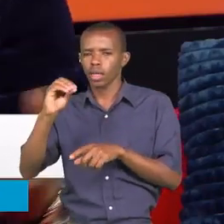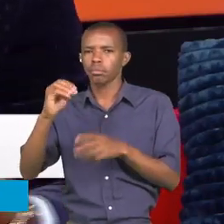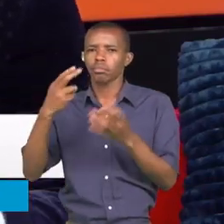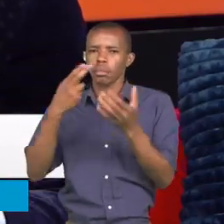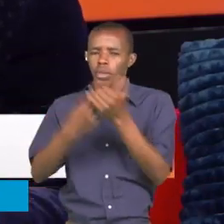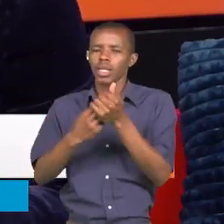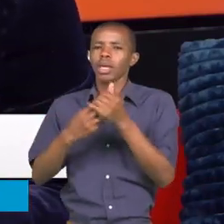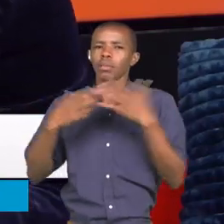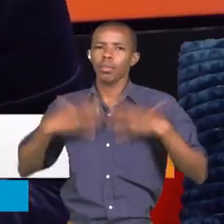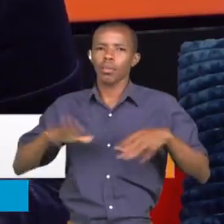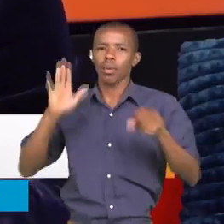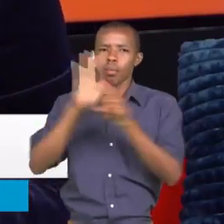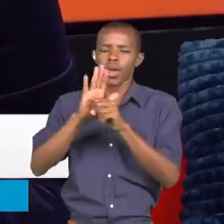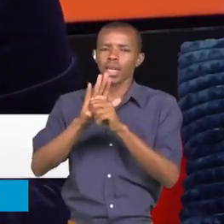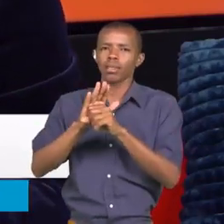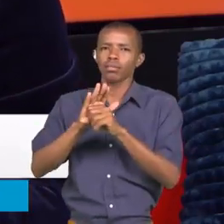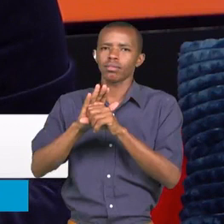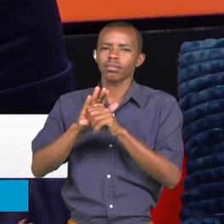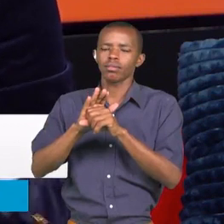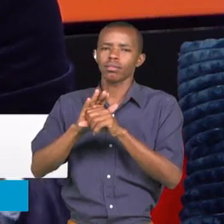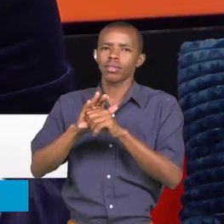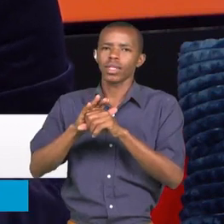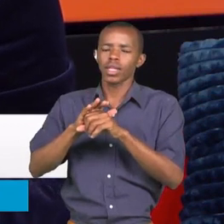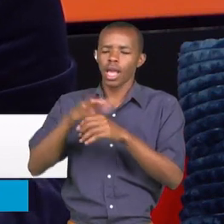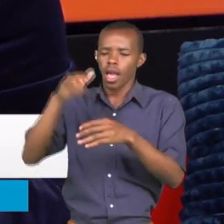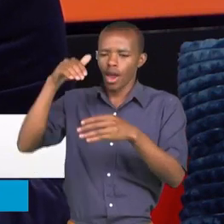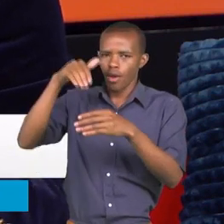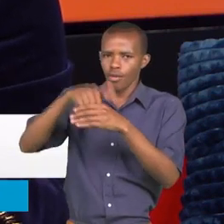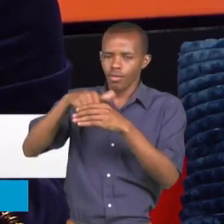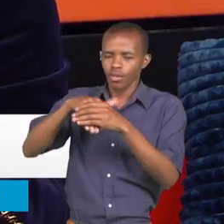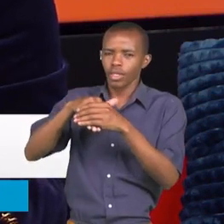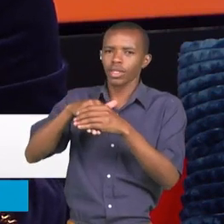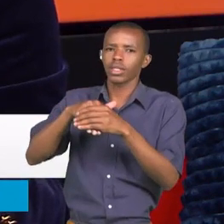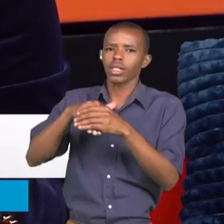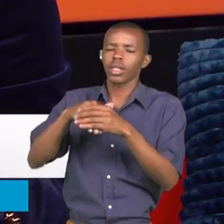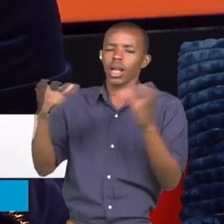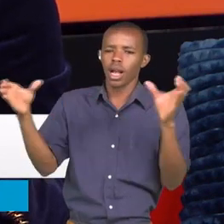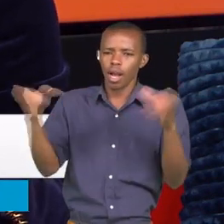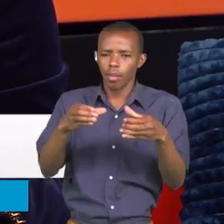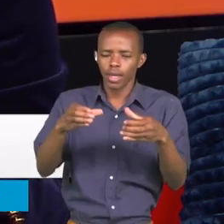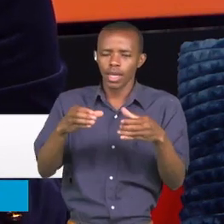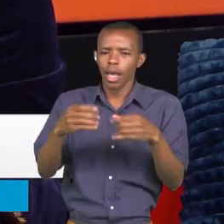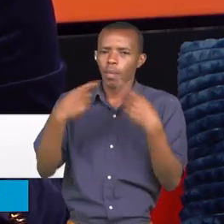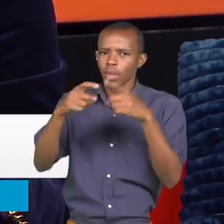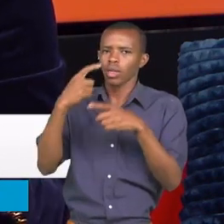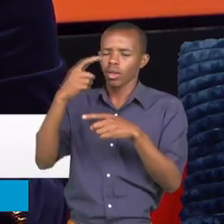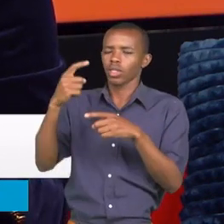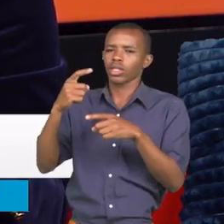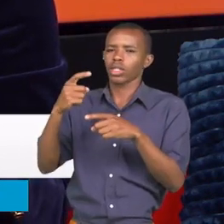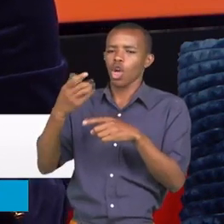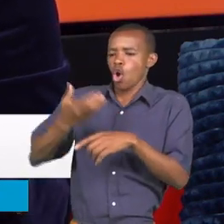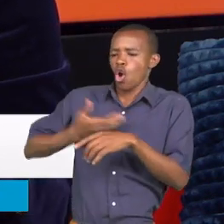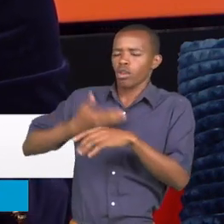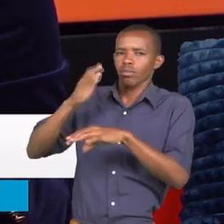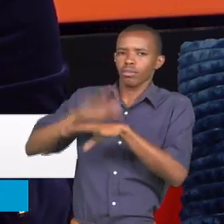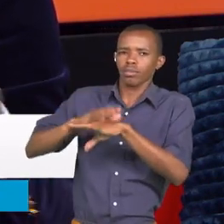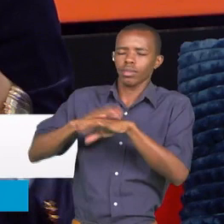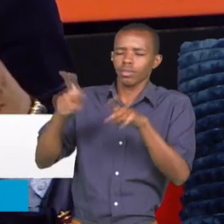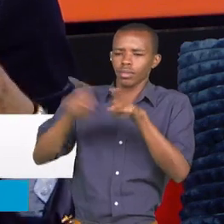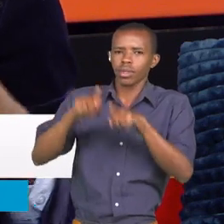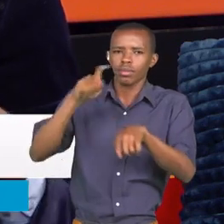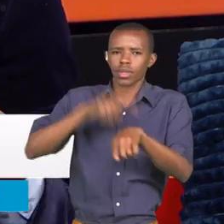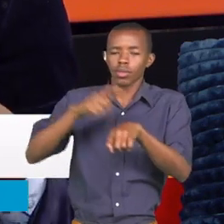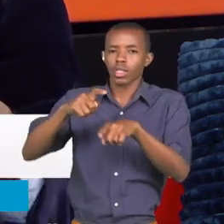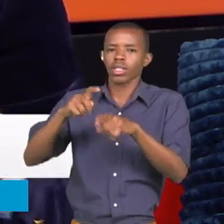many guys actually affiliated with these companies. But look at their own good, because now, at the same time, this